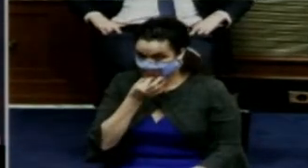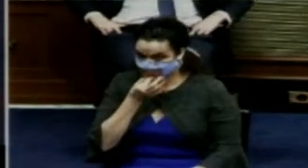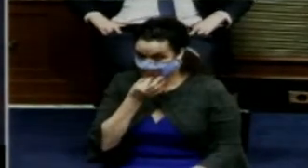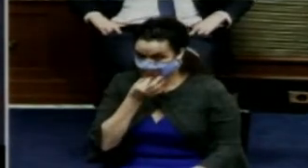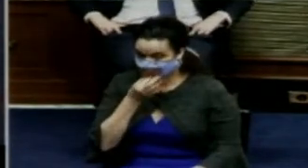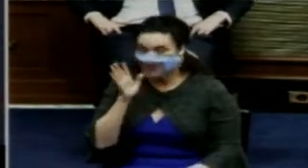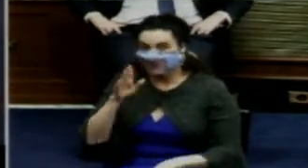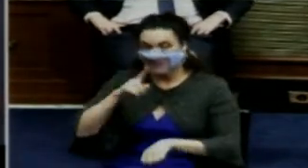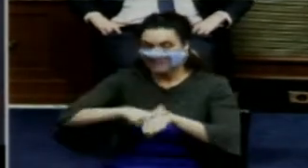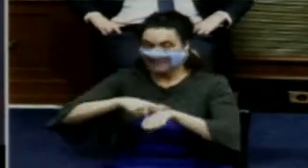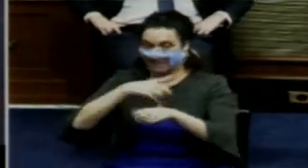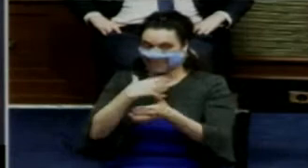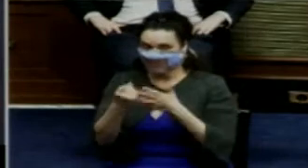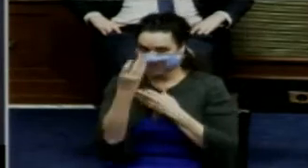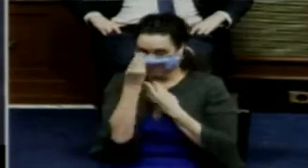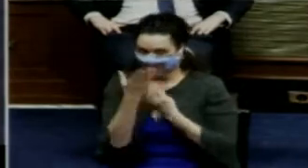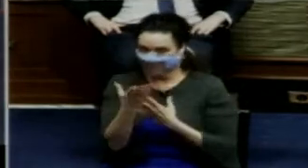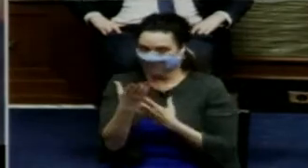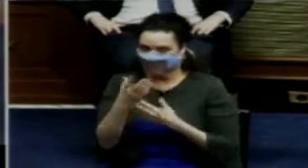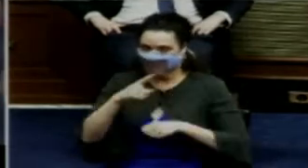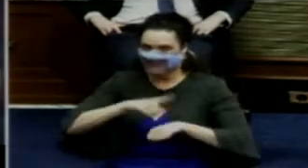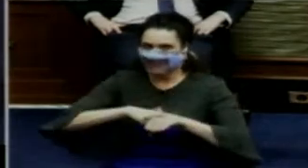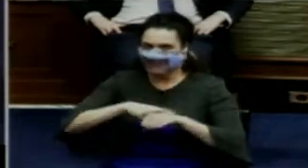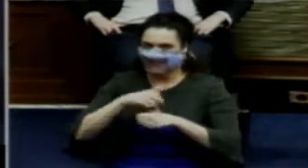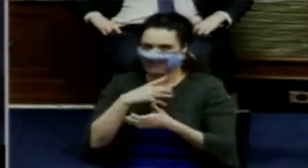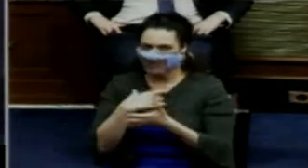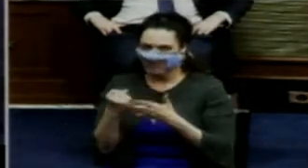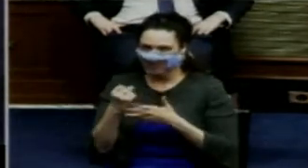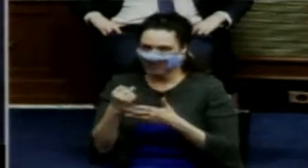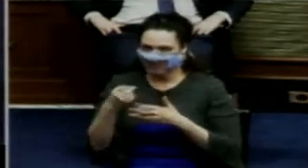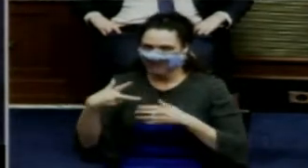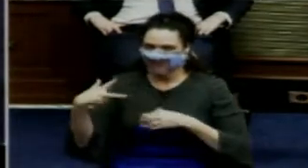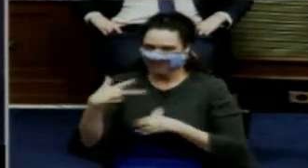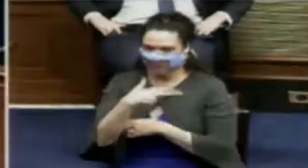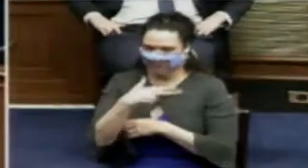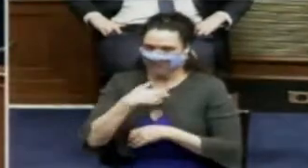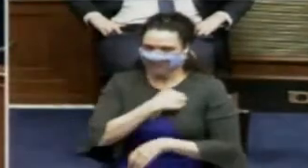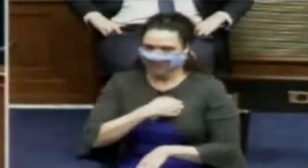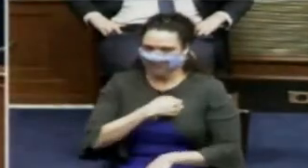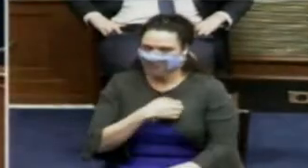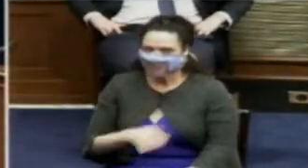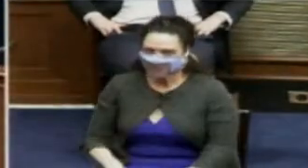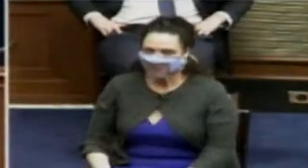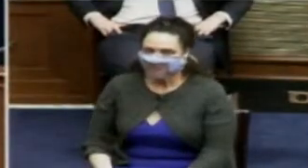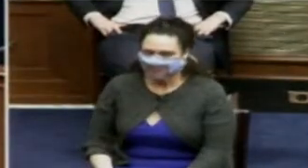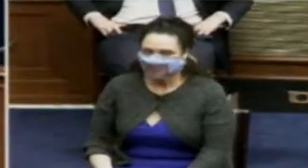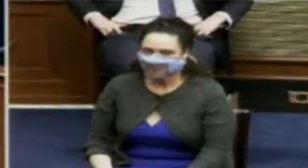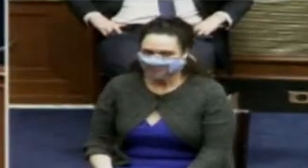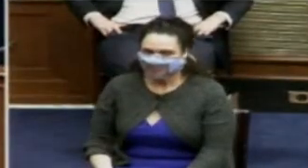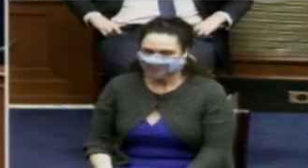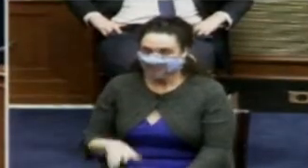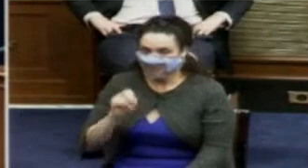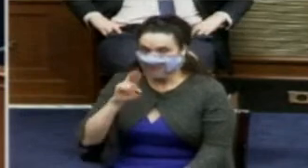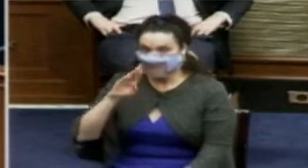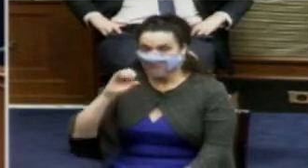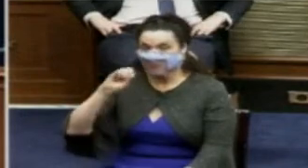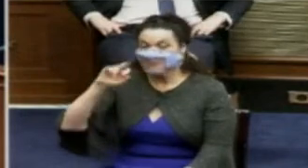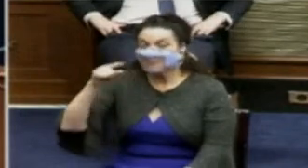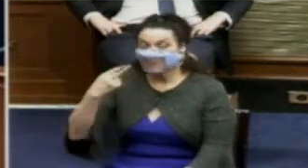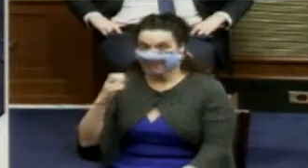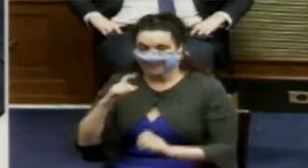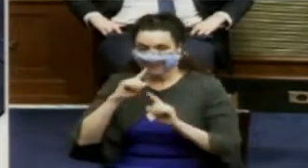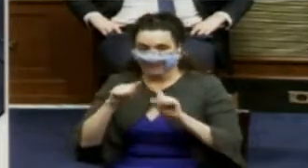has expired. The gentleman's time has expired. Two sides of the coin. Thank you. Mr. Smith, you may answer the question. Thank